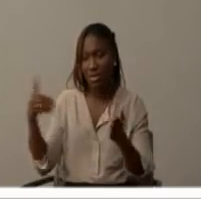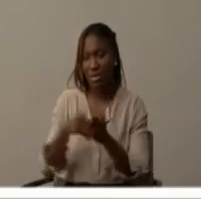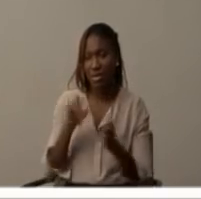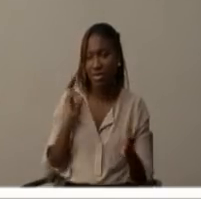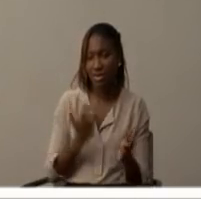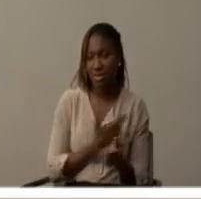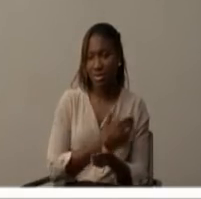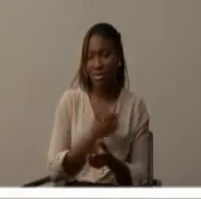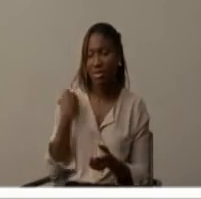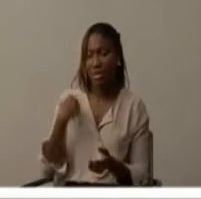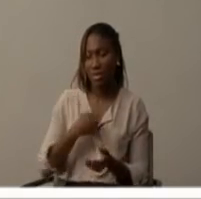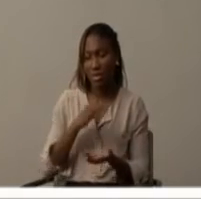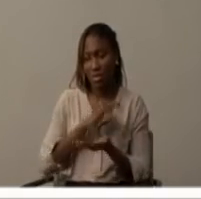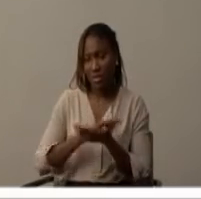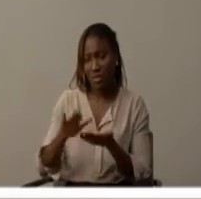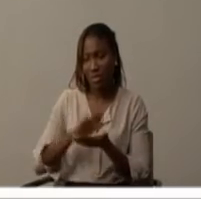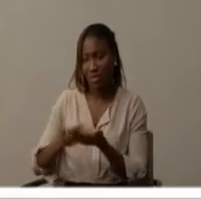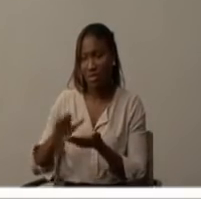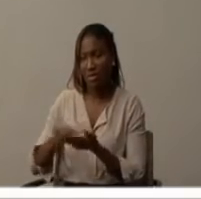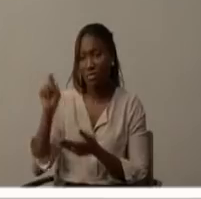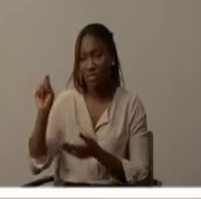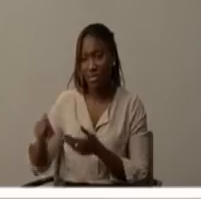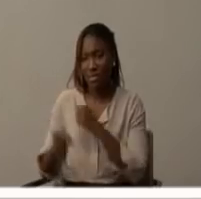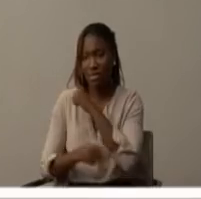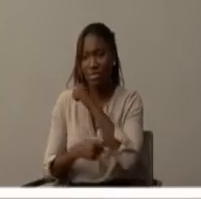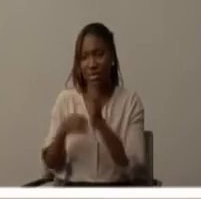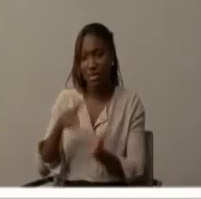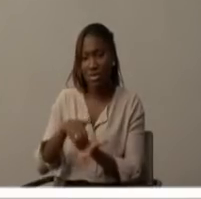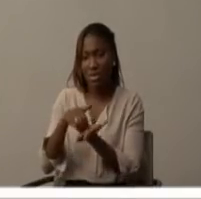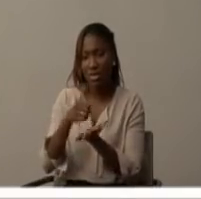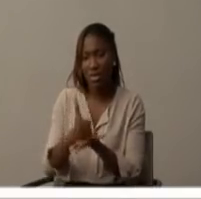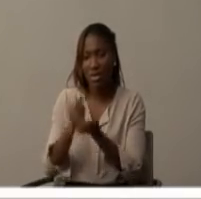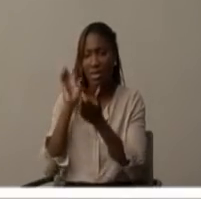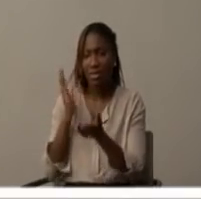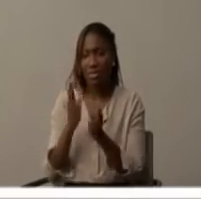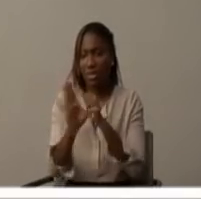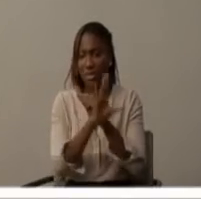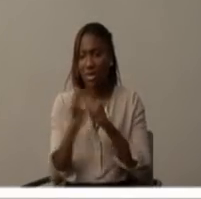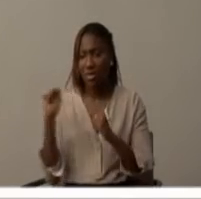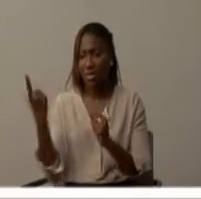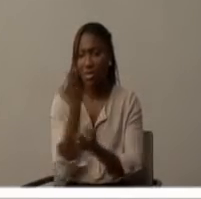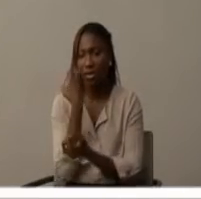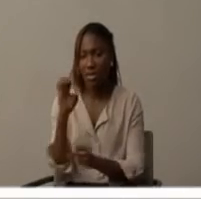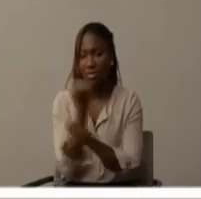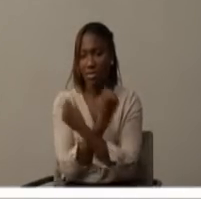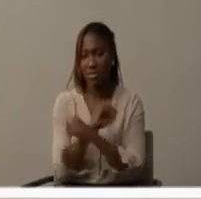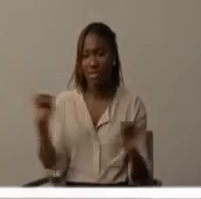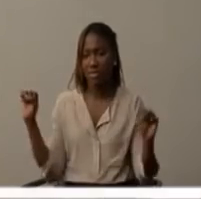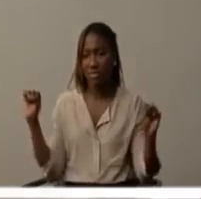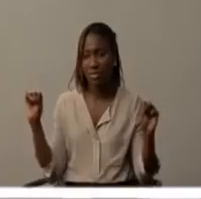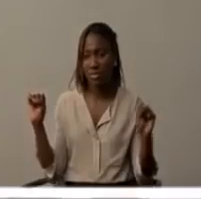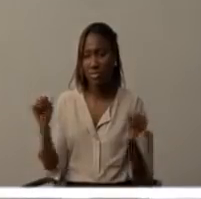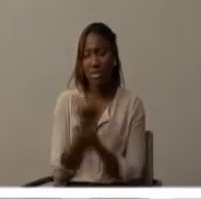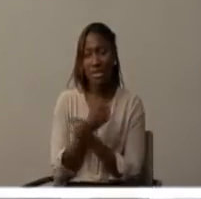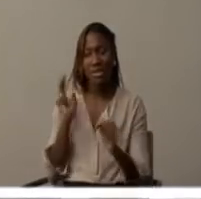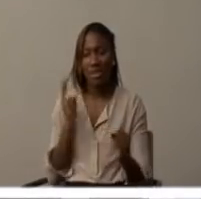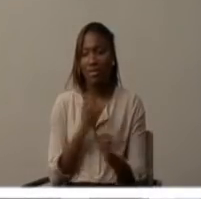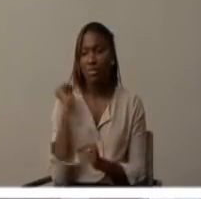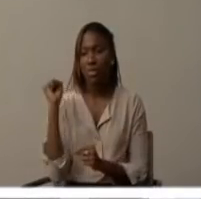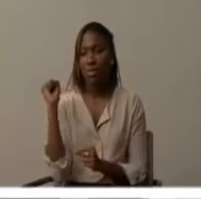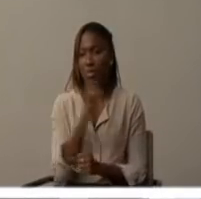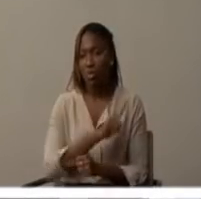who trespass against us. And lead us not into temptation, but deliver us from evil. Deliver us, Lord,